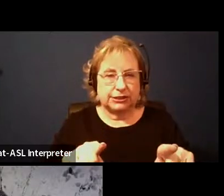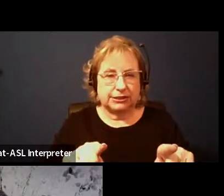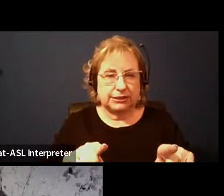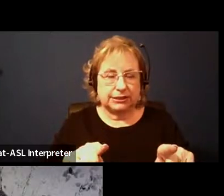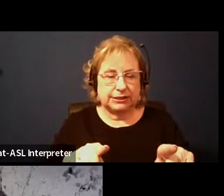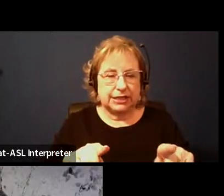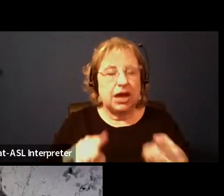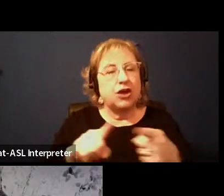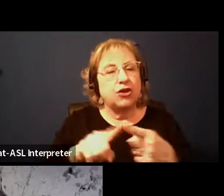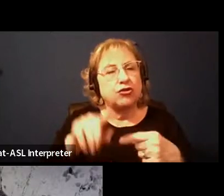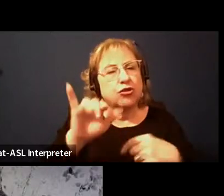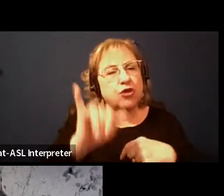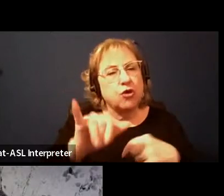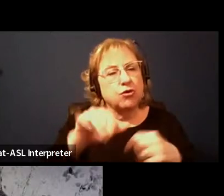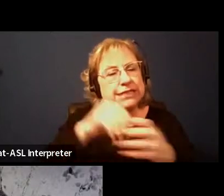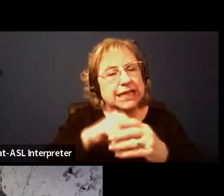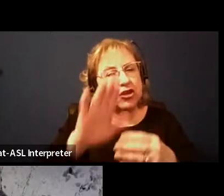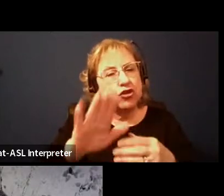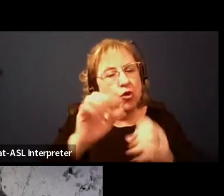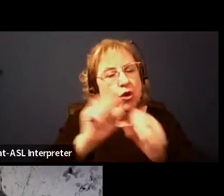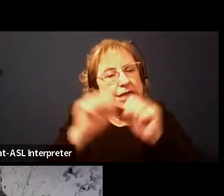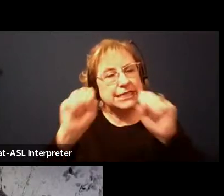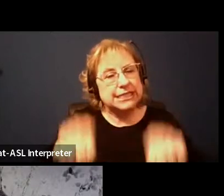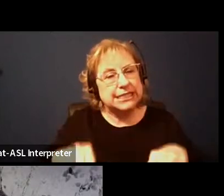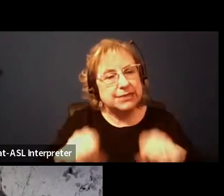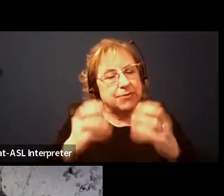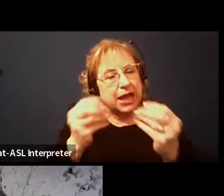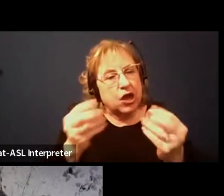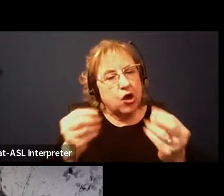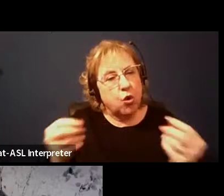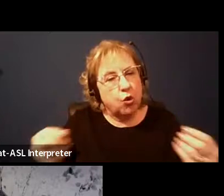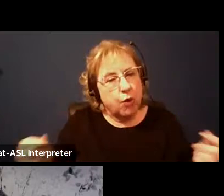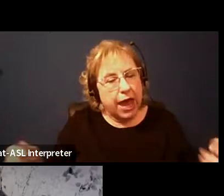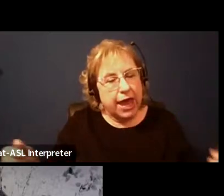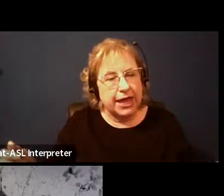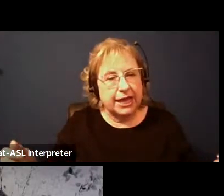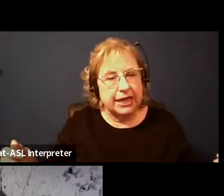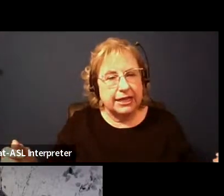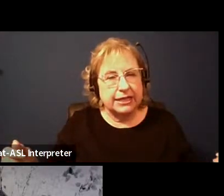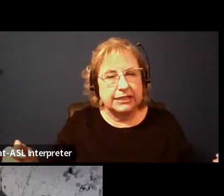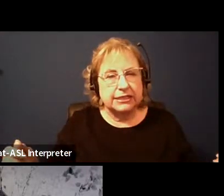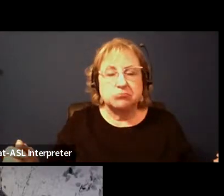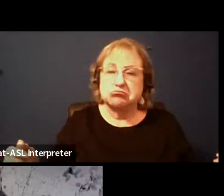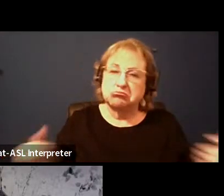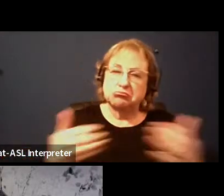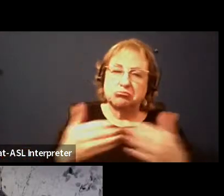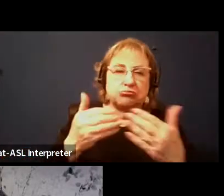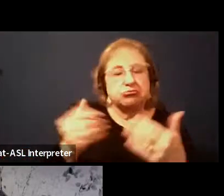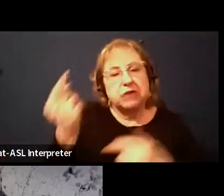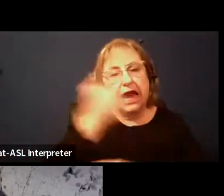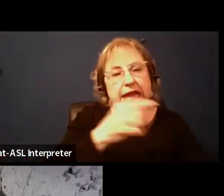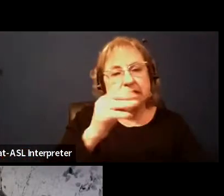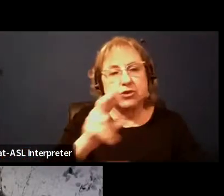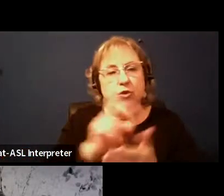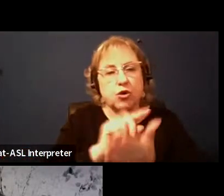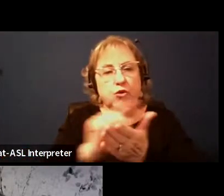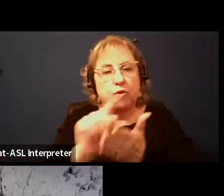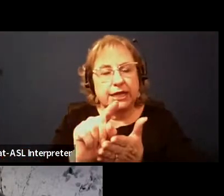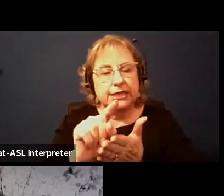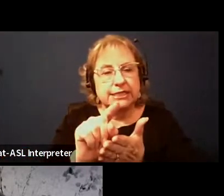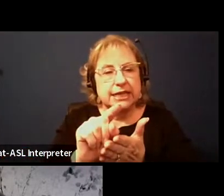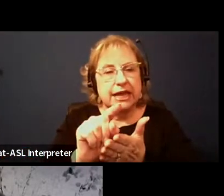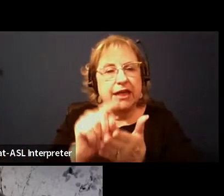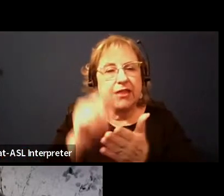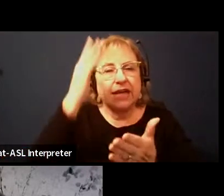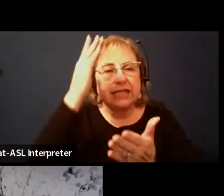particles in your system, but those particles go away and within days or weeks, which is why we see the side effects